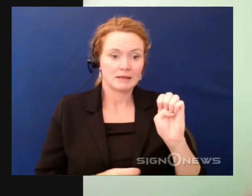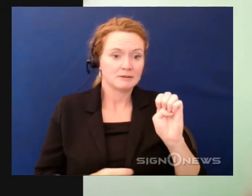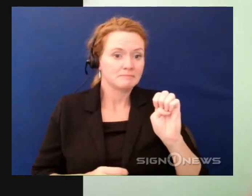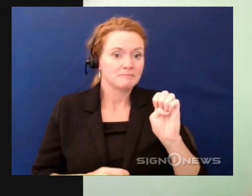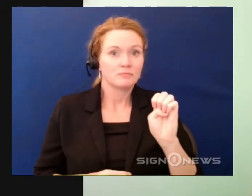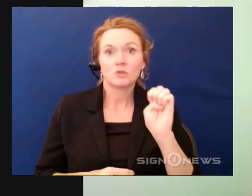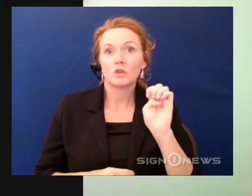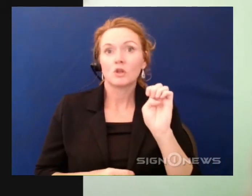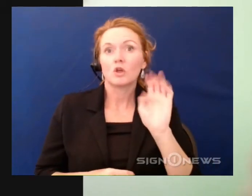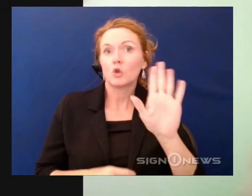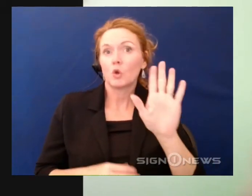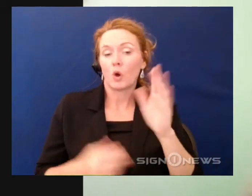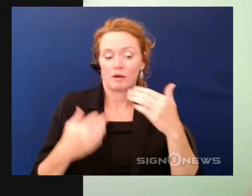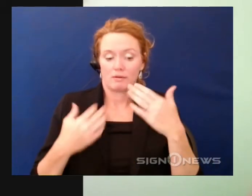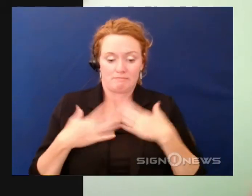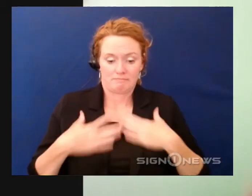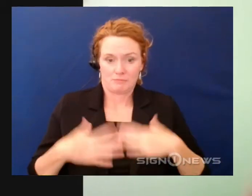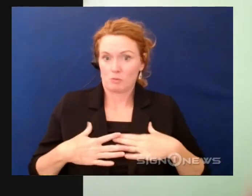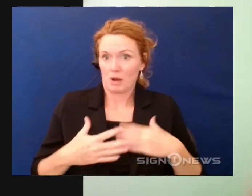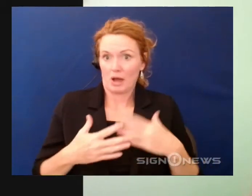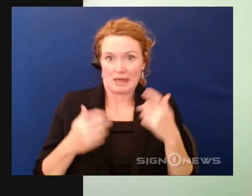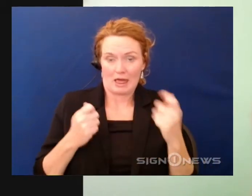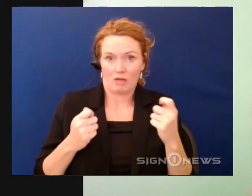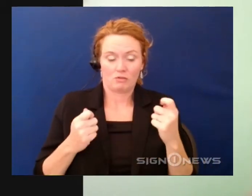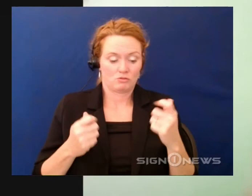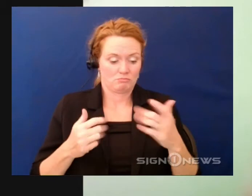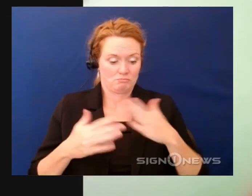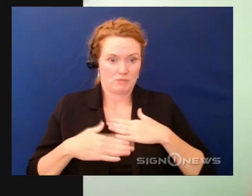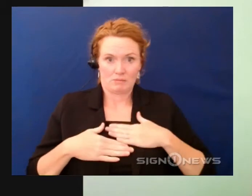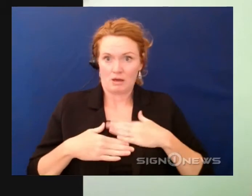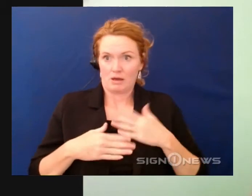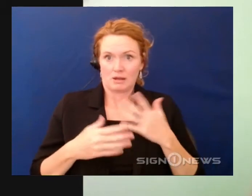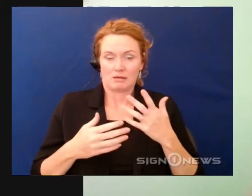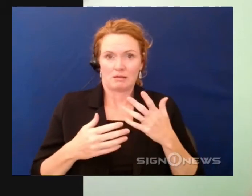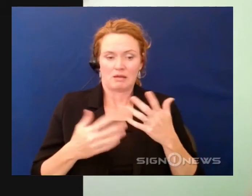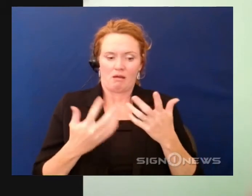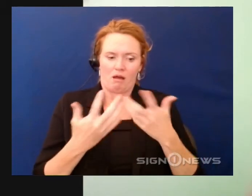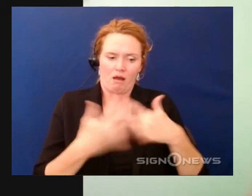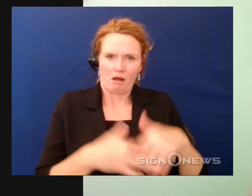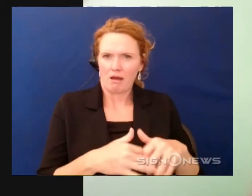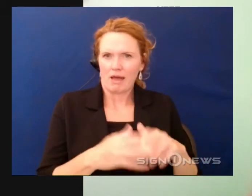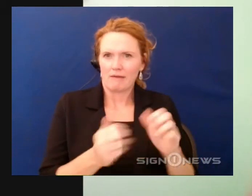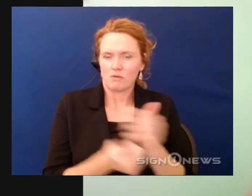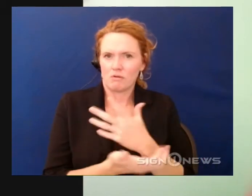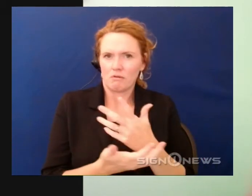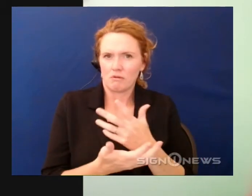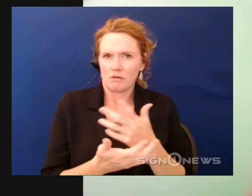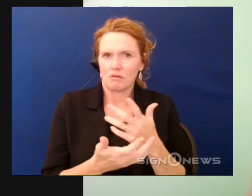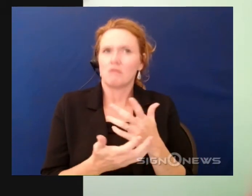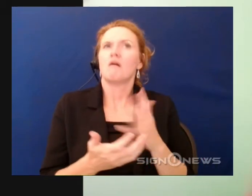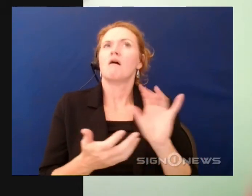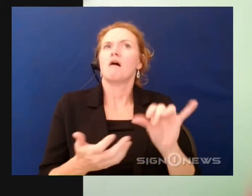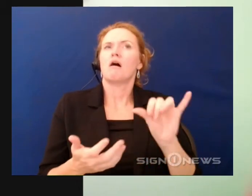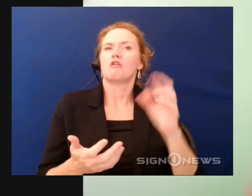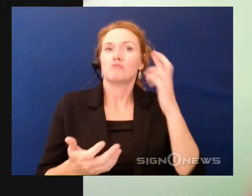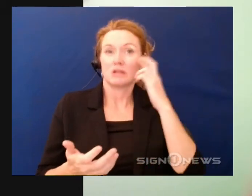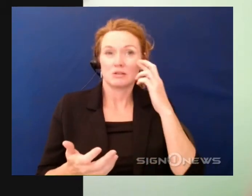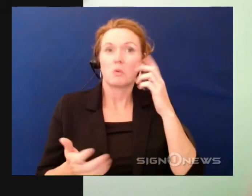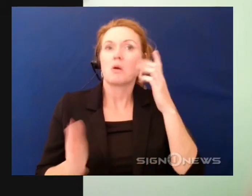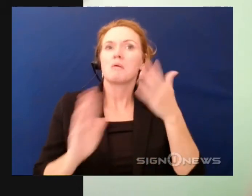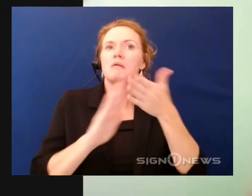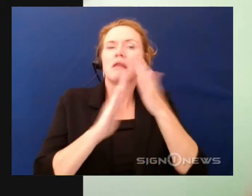your reproductive health, your control over your own body, all of these issues that I think have come to kind of sharp relief with Britney's